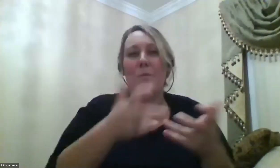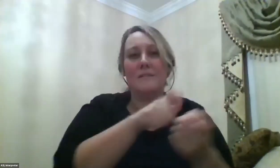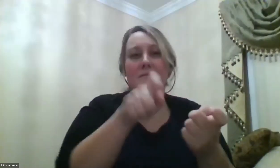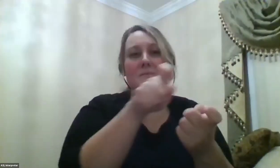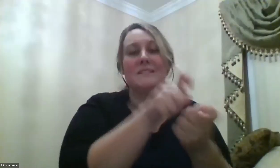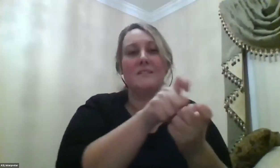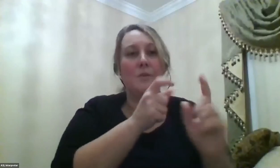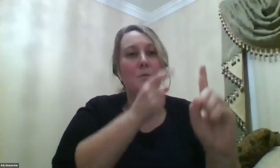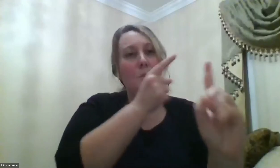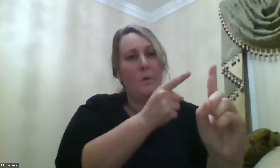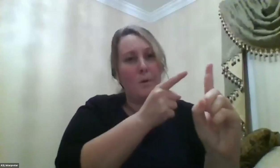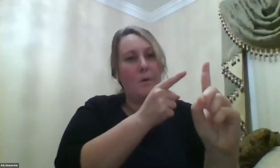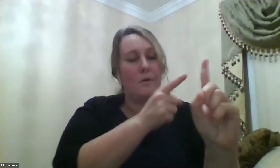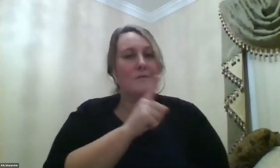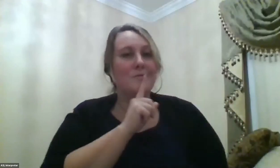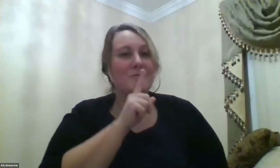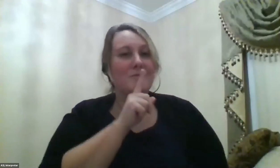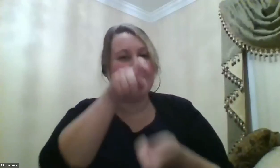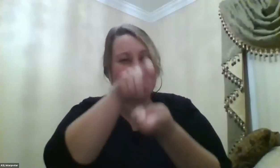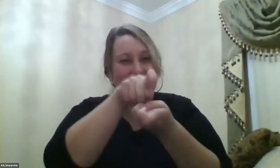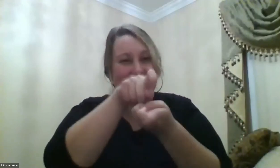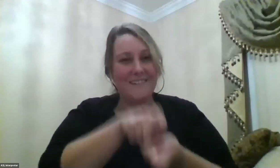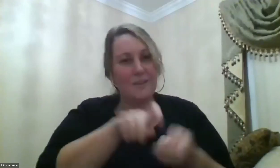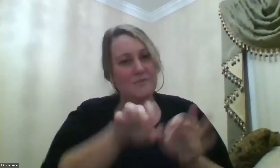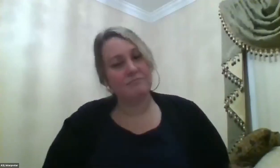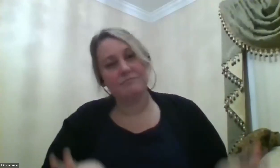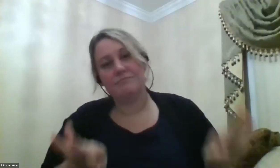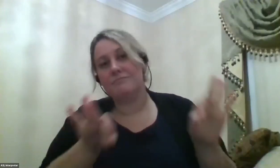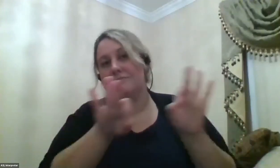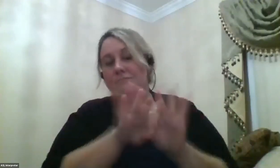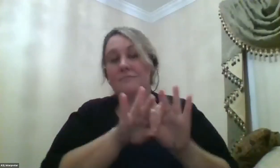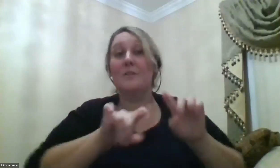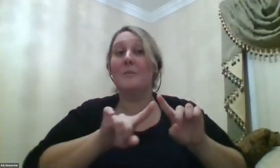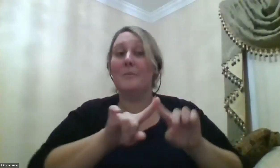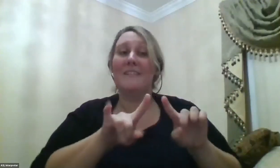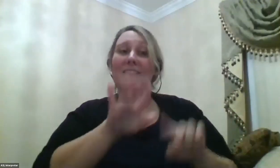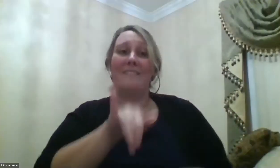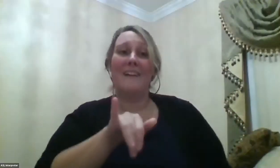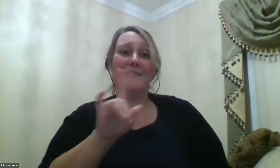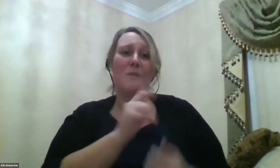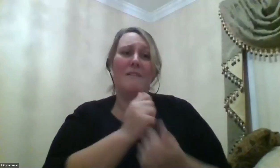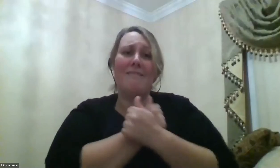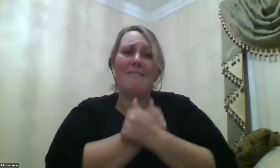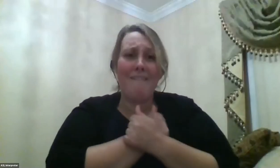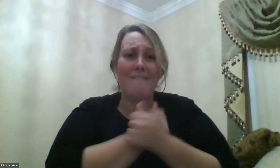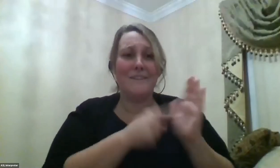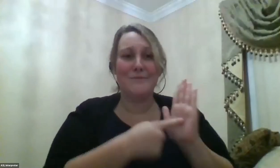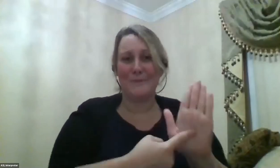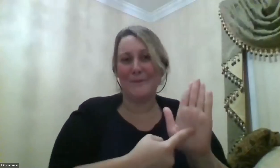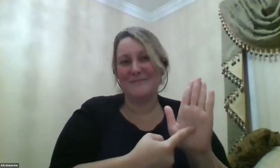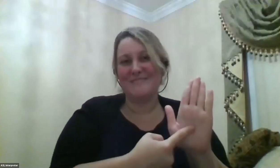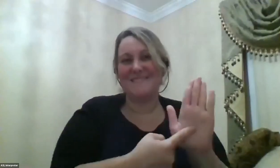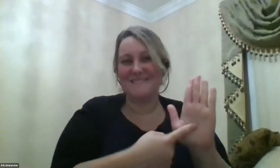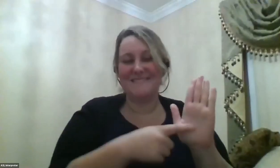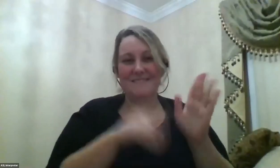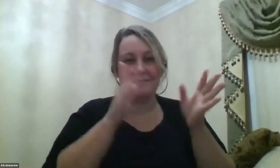love is also in the details. So I think it's, it's, um, it's that. And also some things take